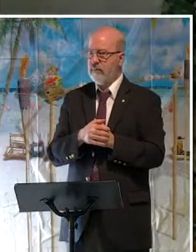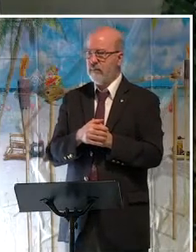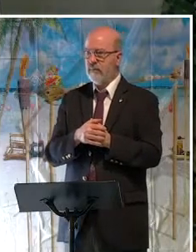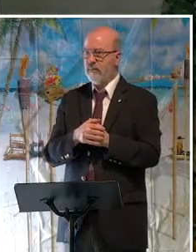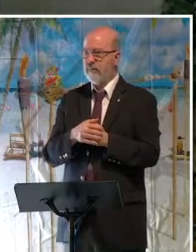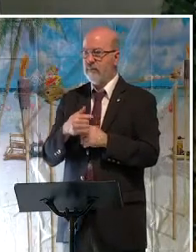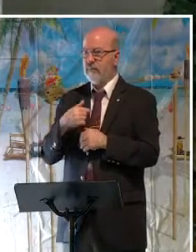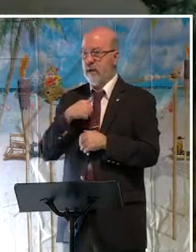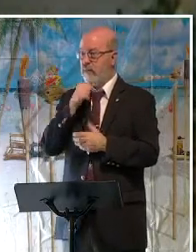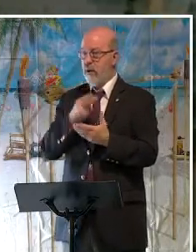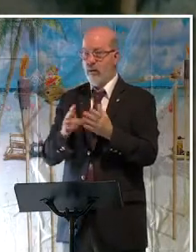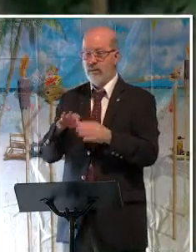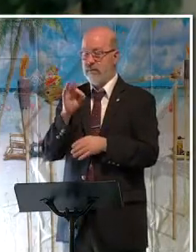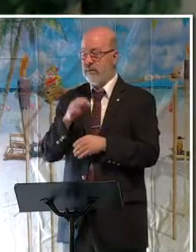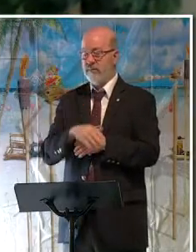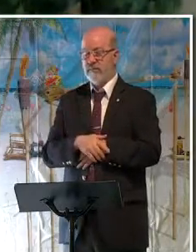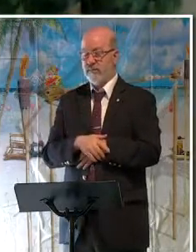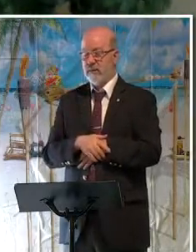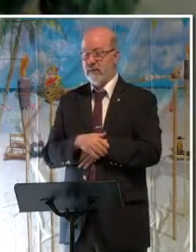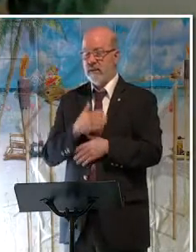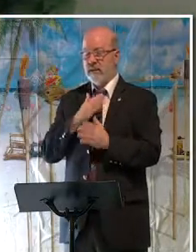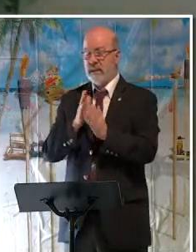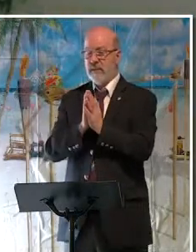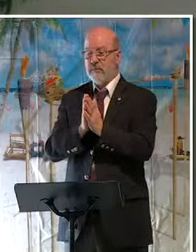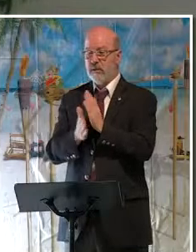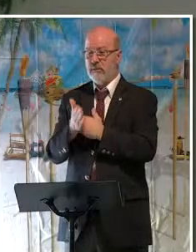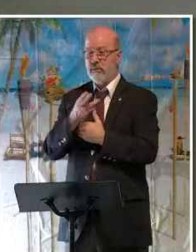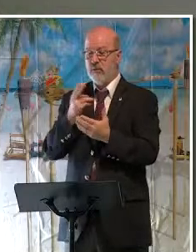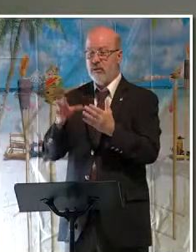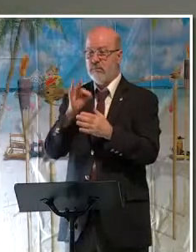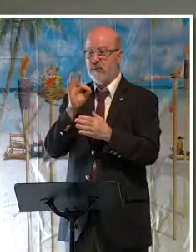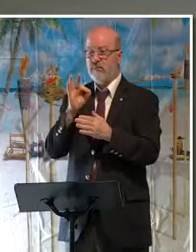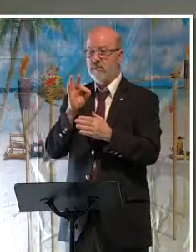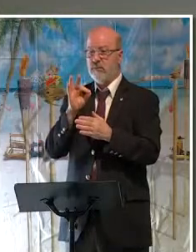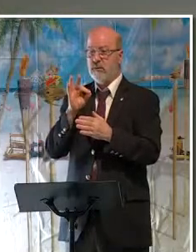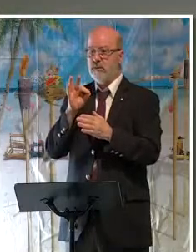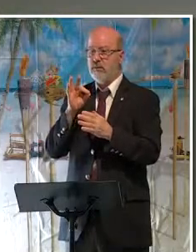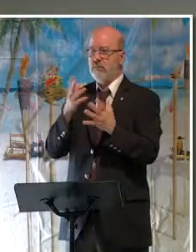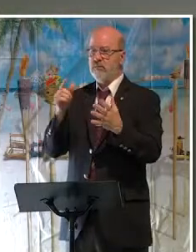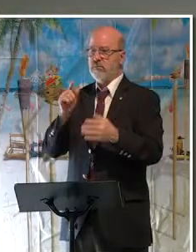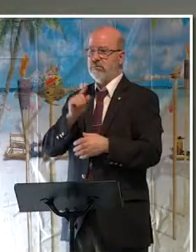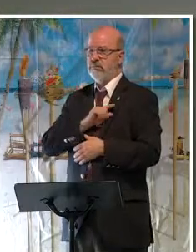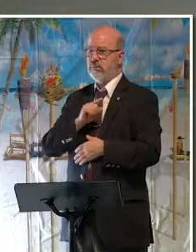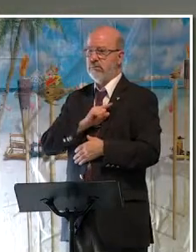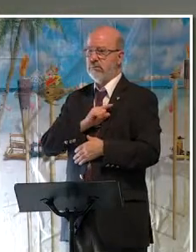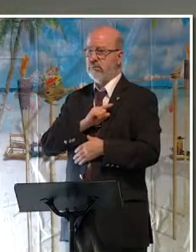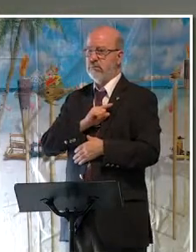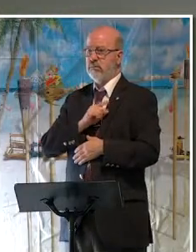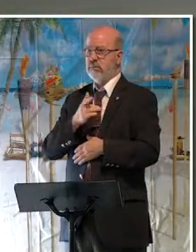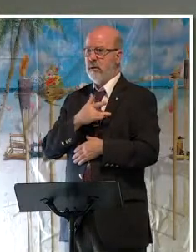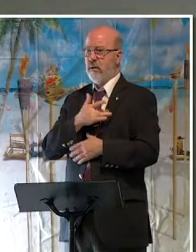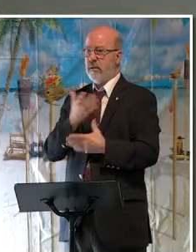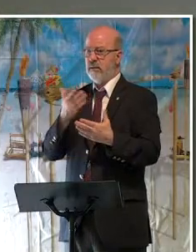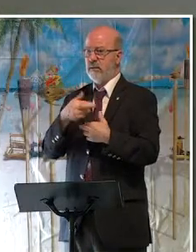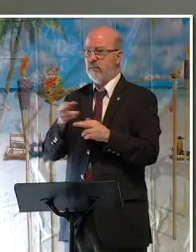I'm not the Holy Spirit, but I prayed this morning that the Holy Spirit would deeply convict some hearts in this room.